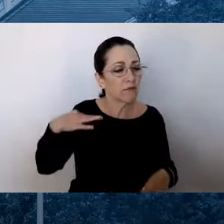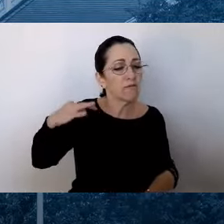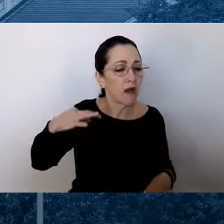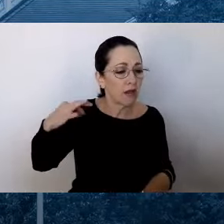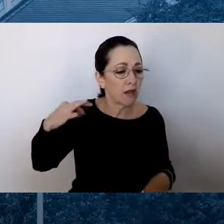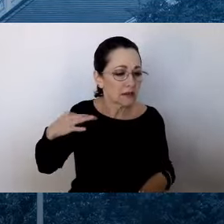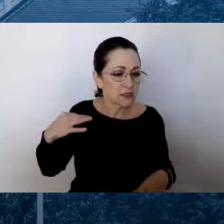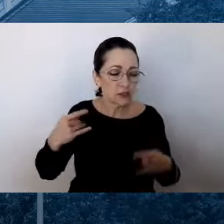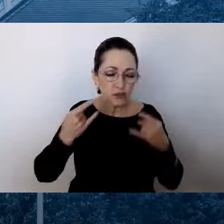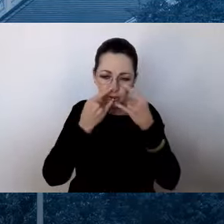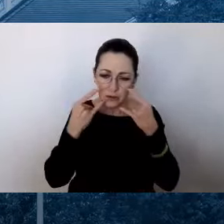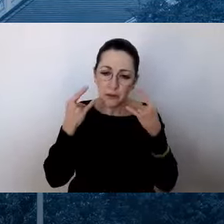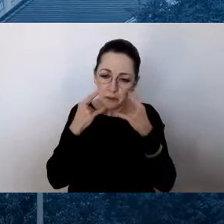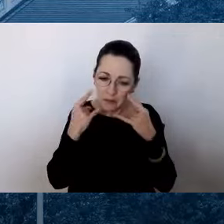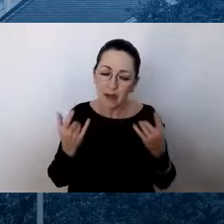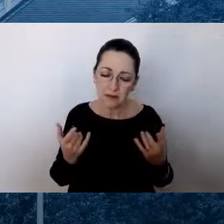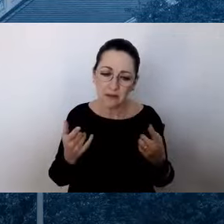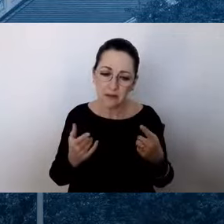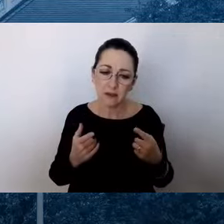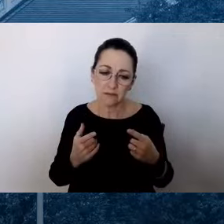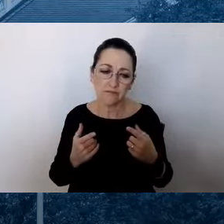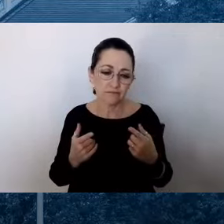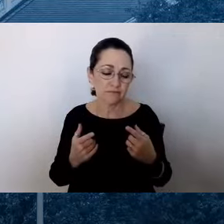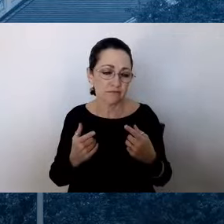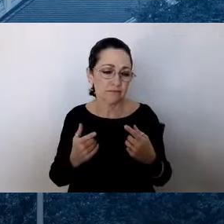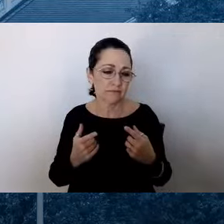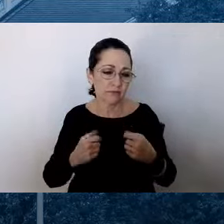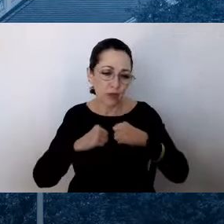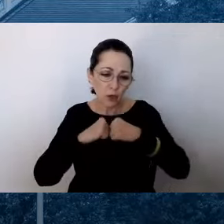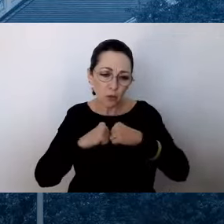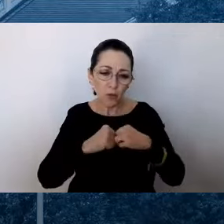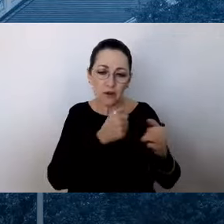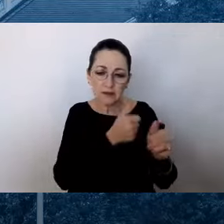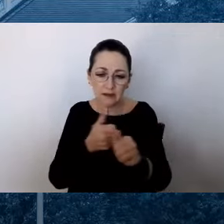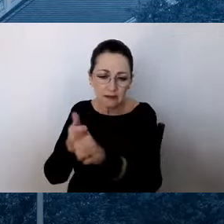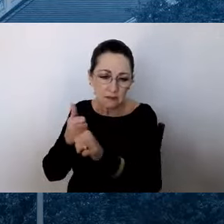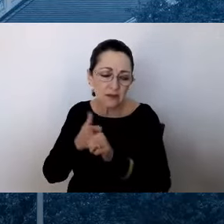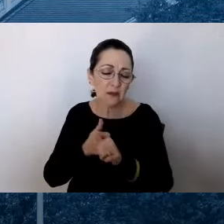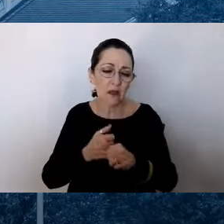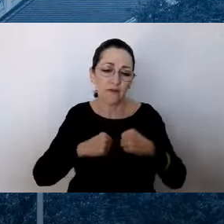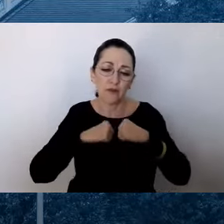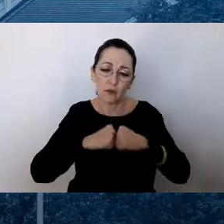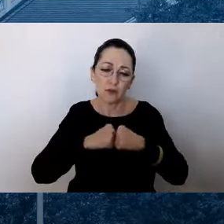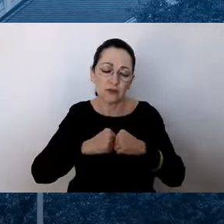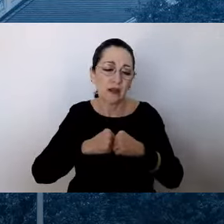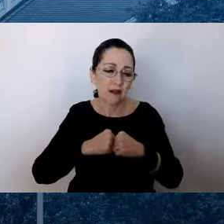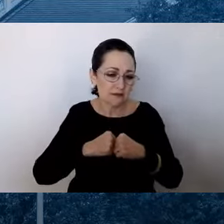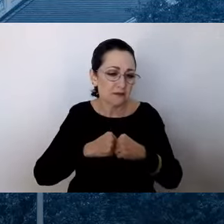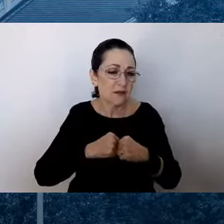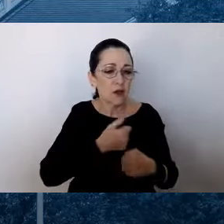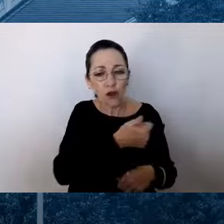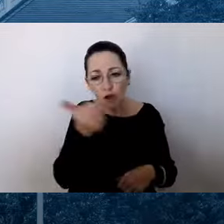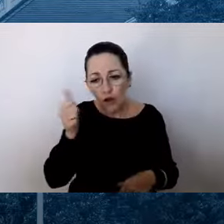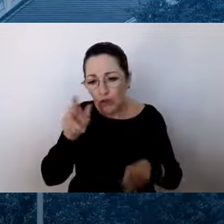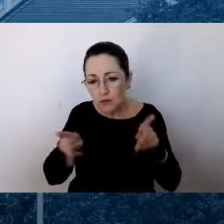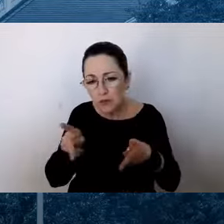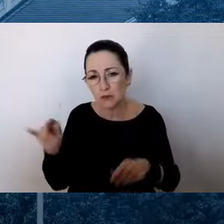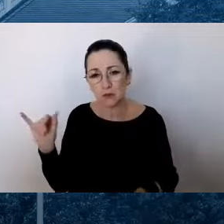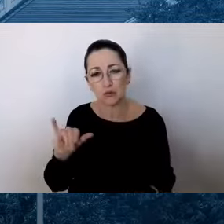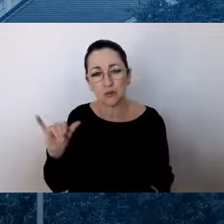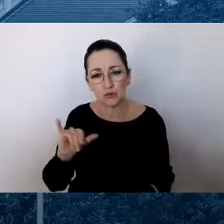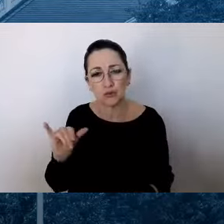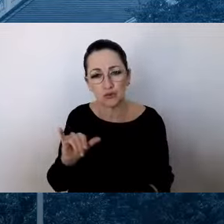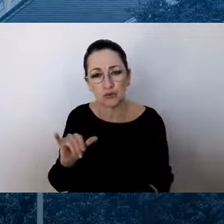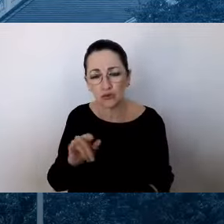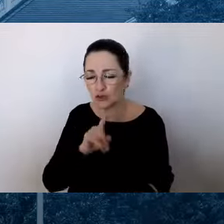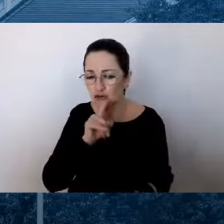good for all of us and that protects others, protects themselves. And we know that wearing a mask is the most important. It's really a